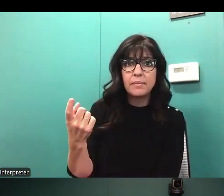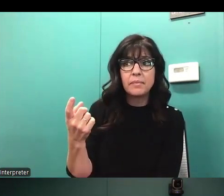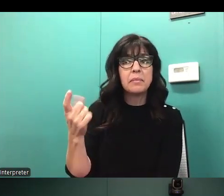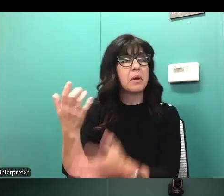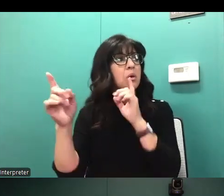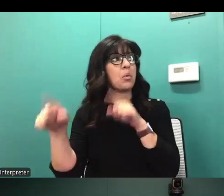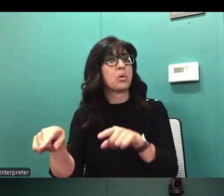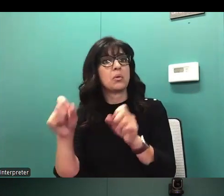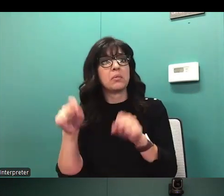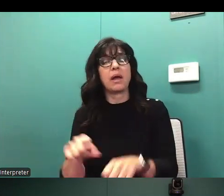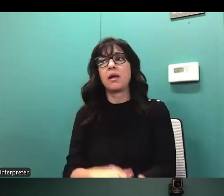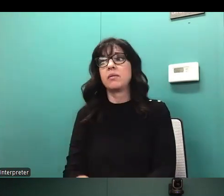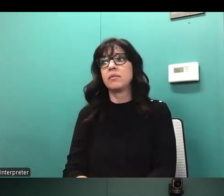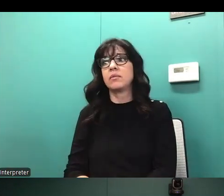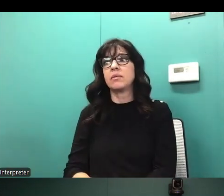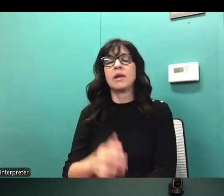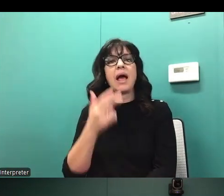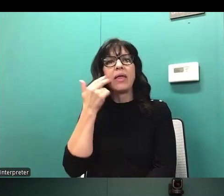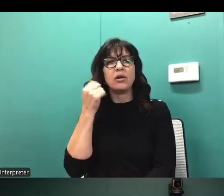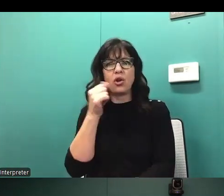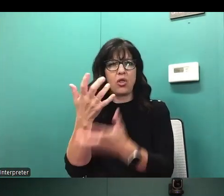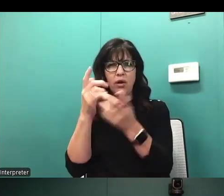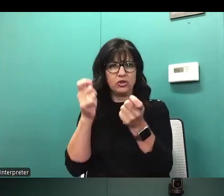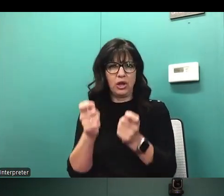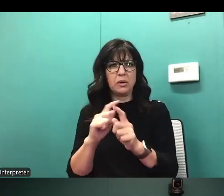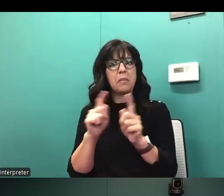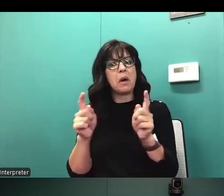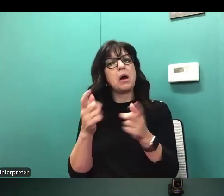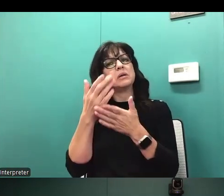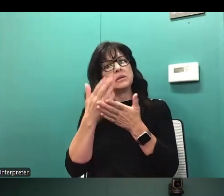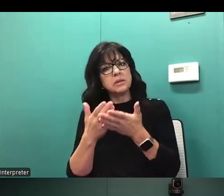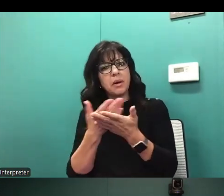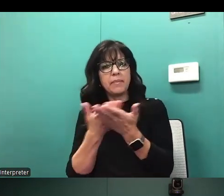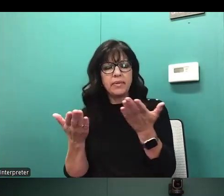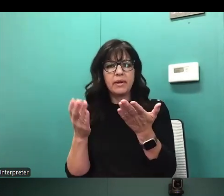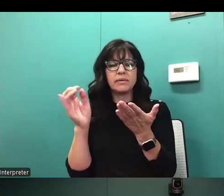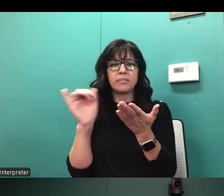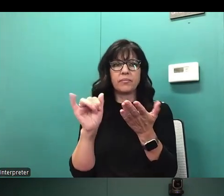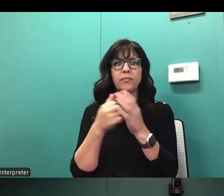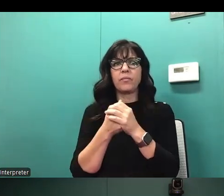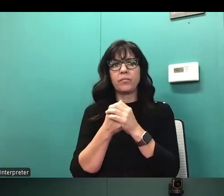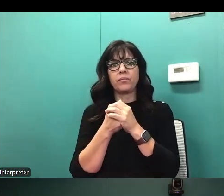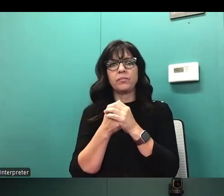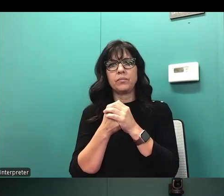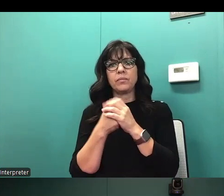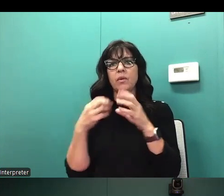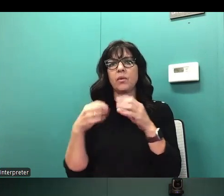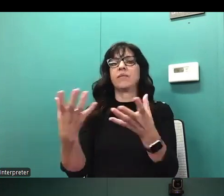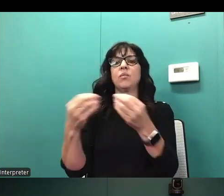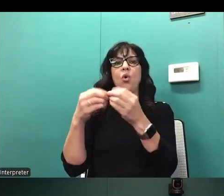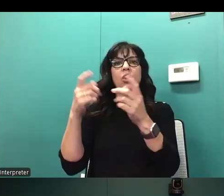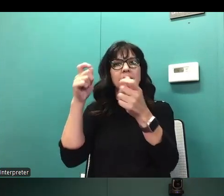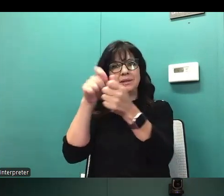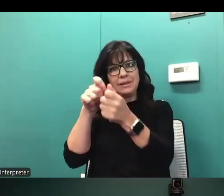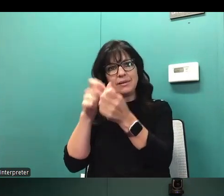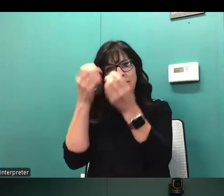them. There's not a lot of changes, but you do get some of those things like, okay, here, we're gonna give you more detailed